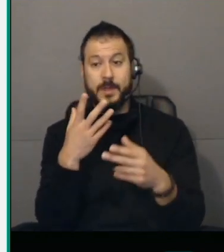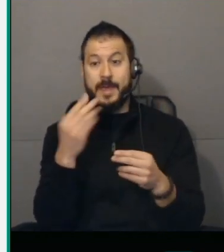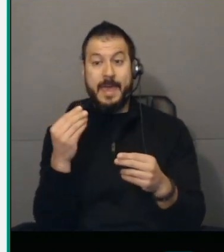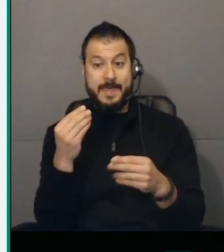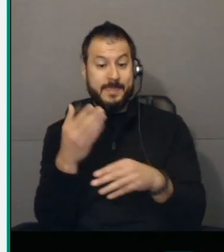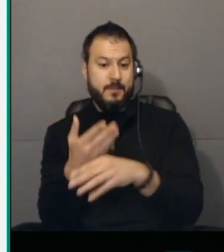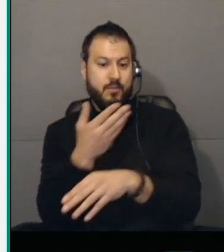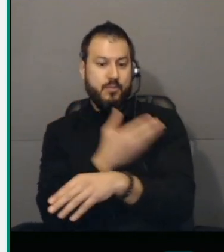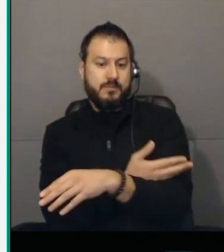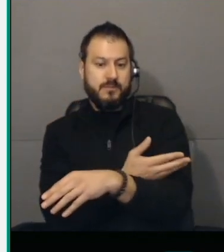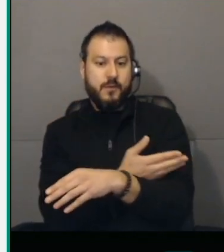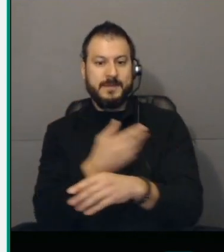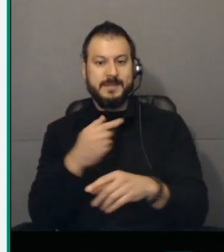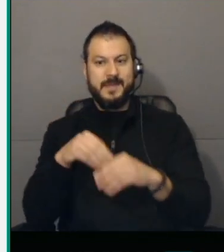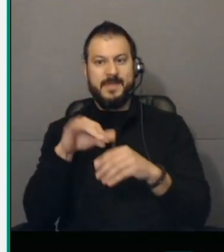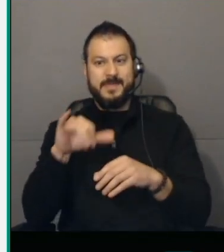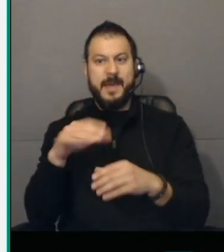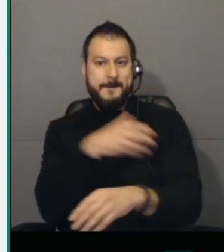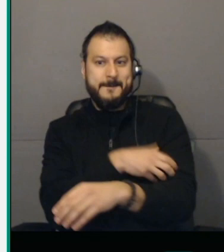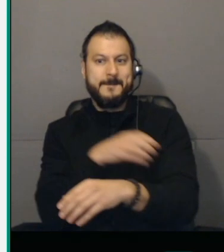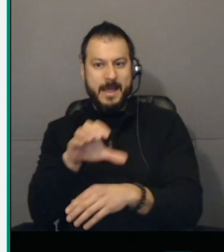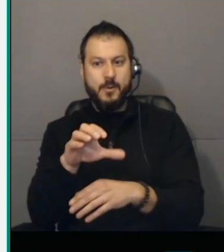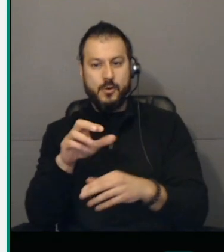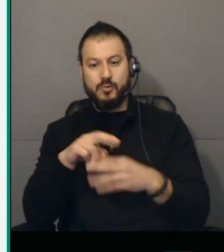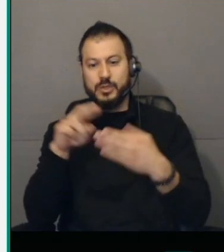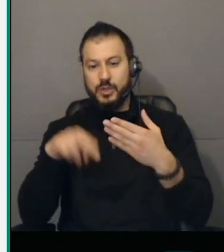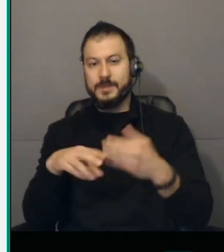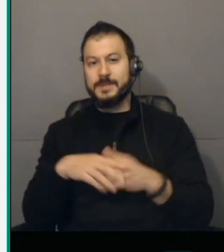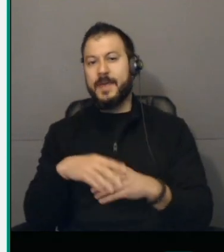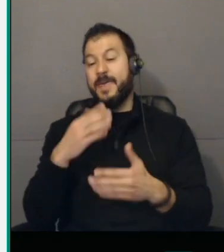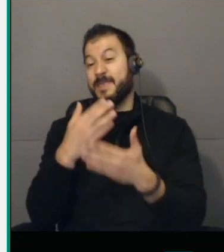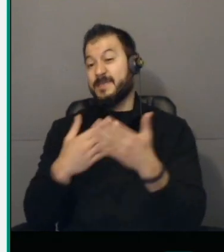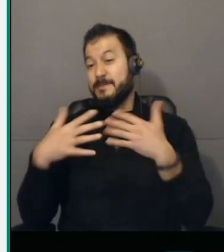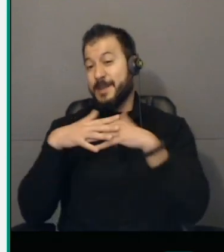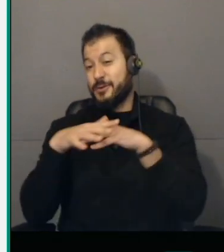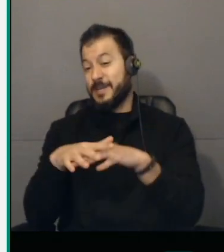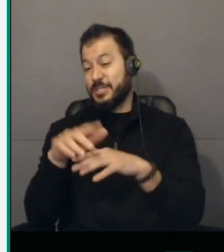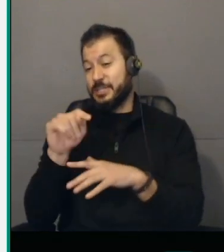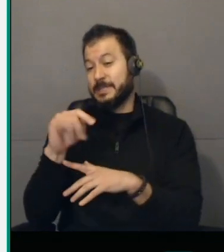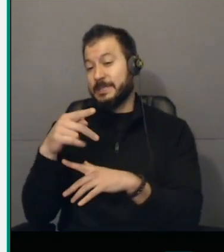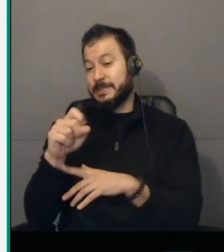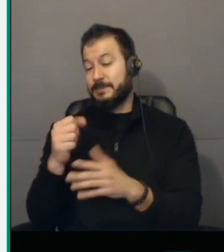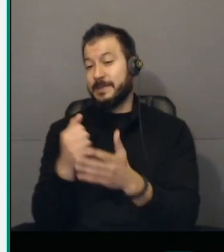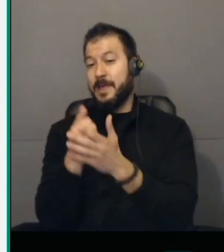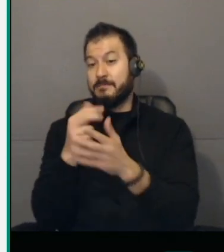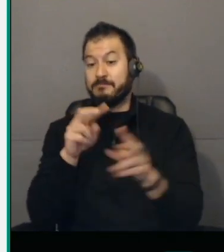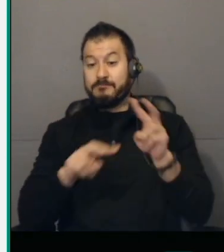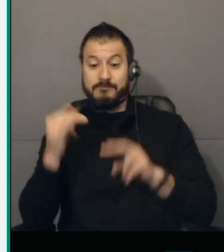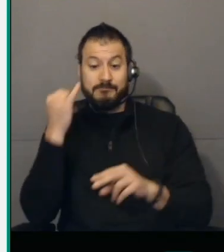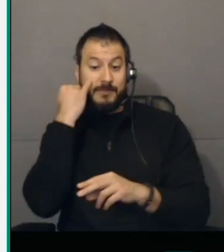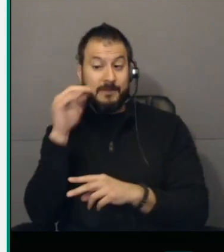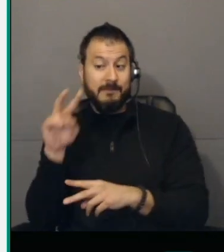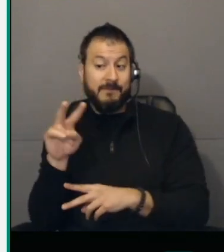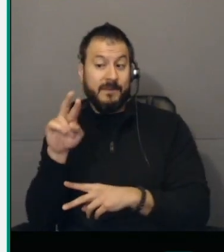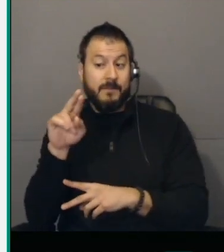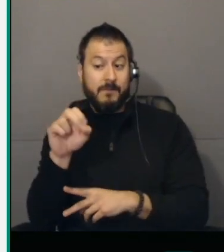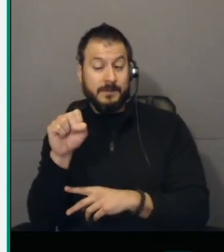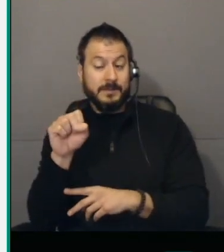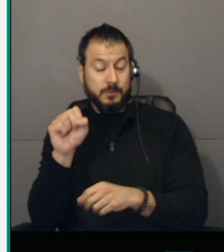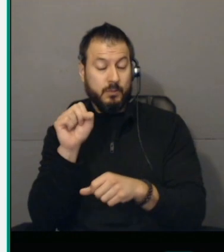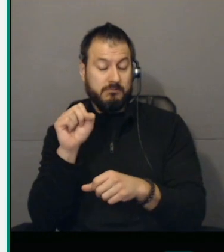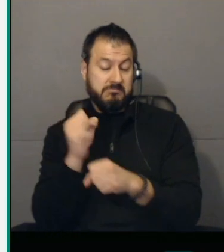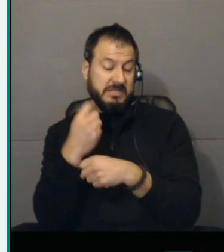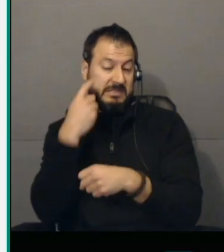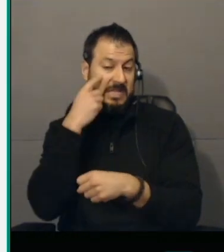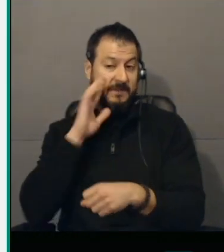improvements. And then finally, we'll go over some integration tips to help others evaluate if variable rate shading makes sense for their